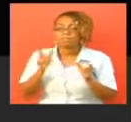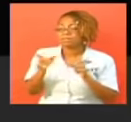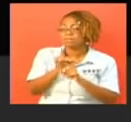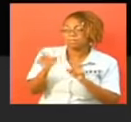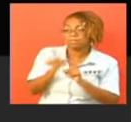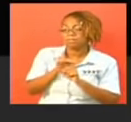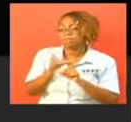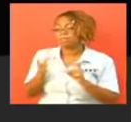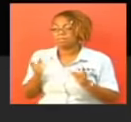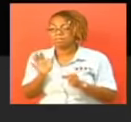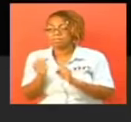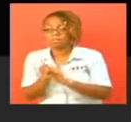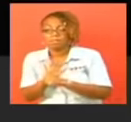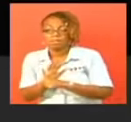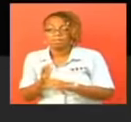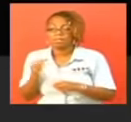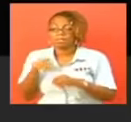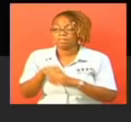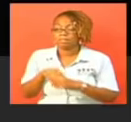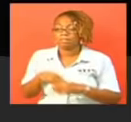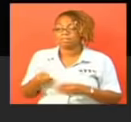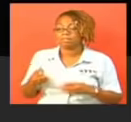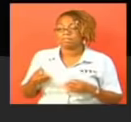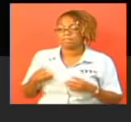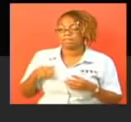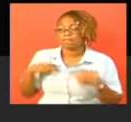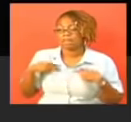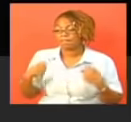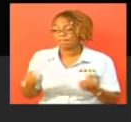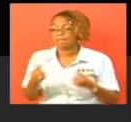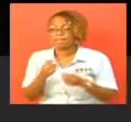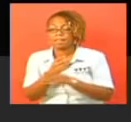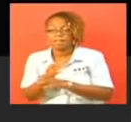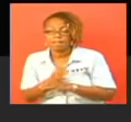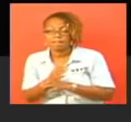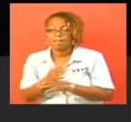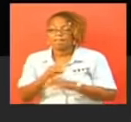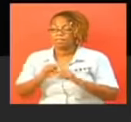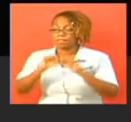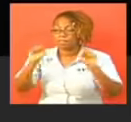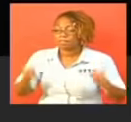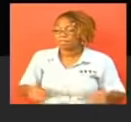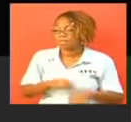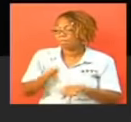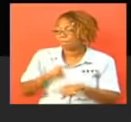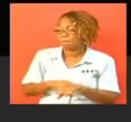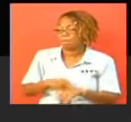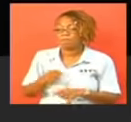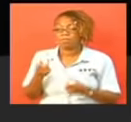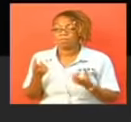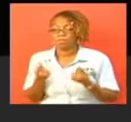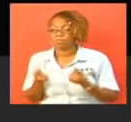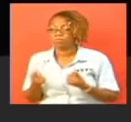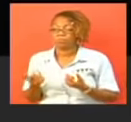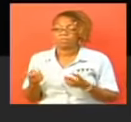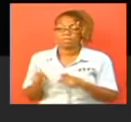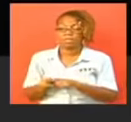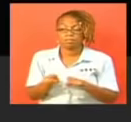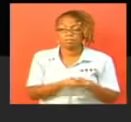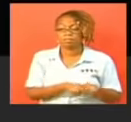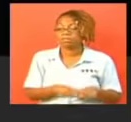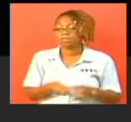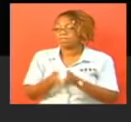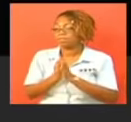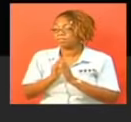expected to do shortly. And the second question has to do with getting into contact with the elderly for their vaccination. There's